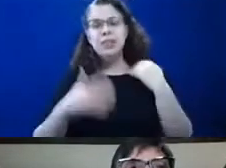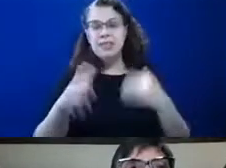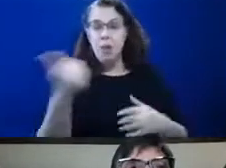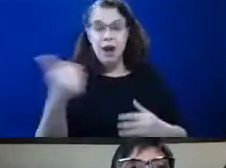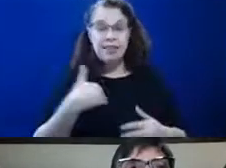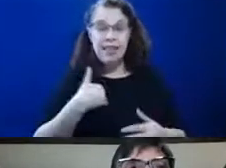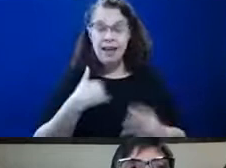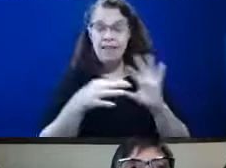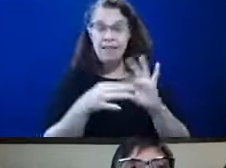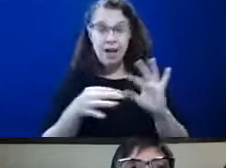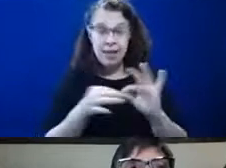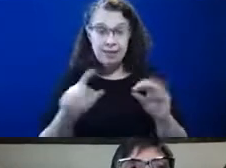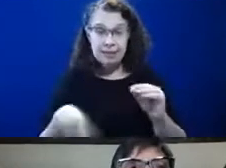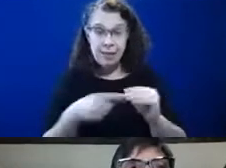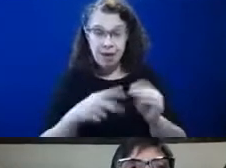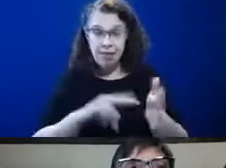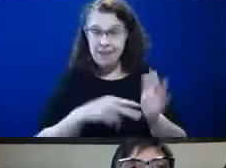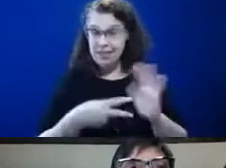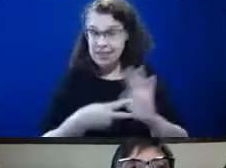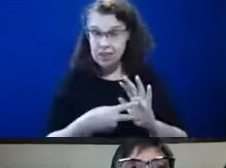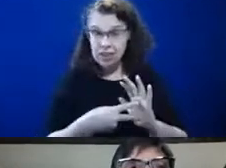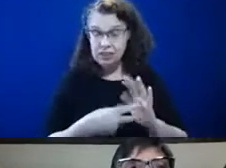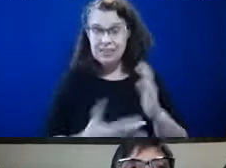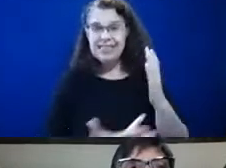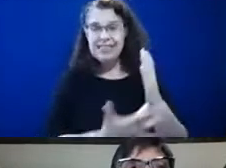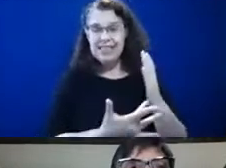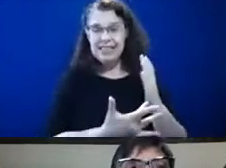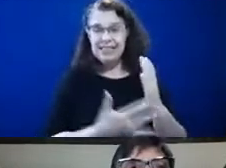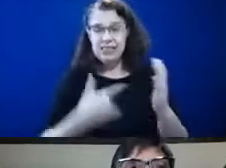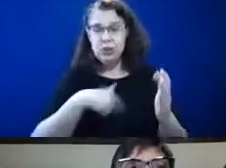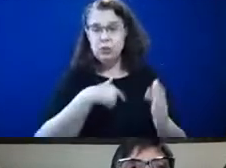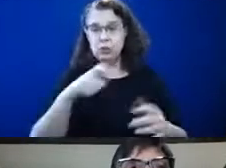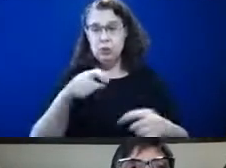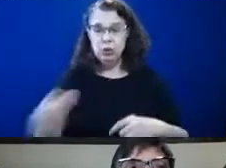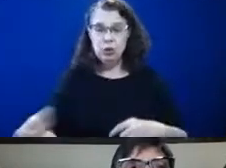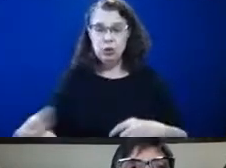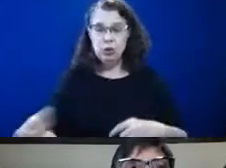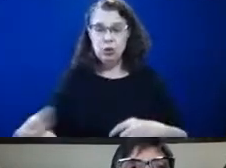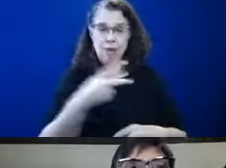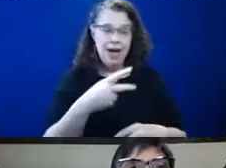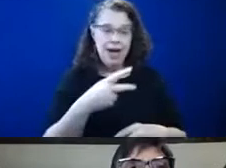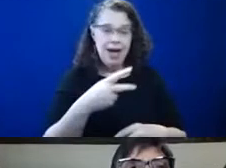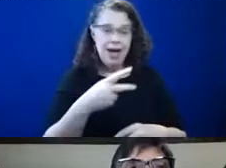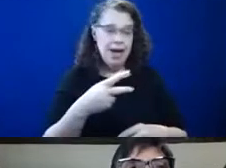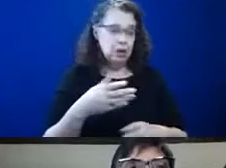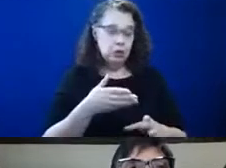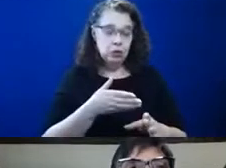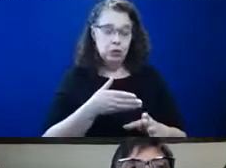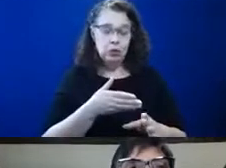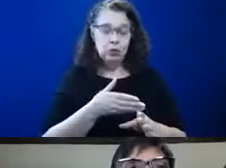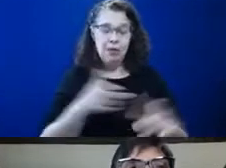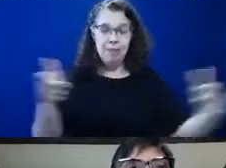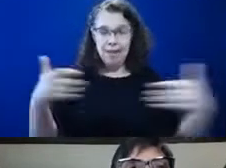about our definition? Technically, we were supposed to go back to the main room at 4, but I'm holding off because I know we started a minute or 2